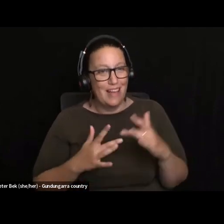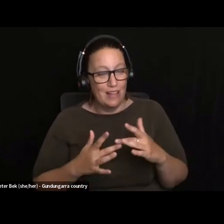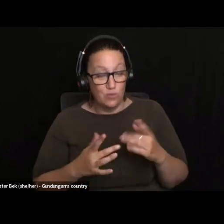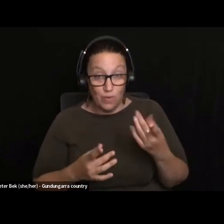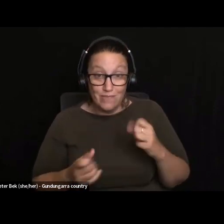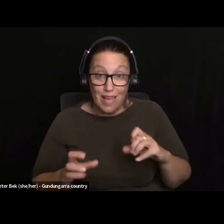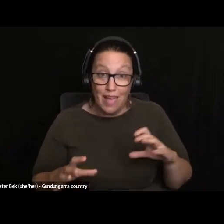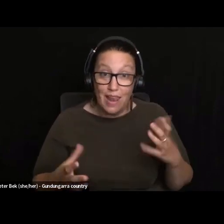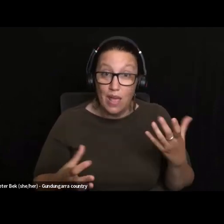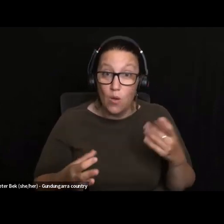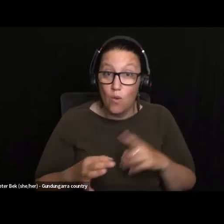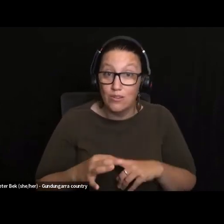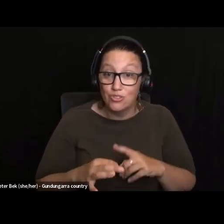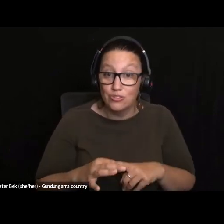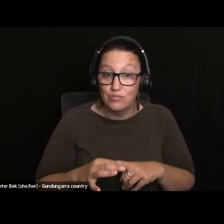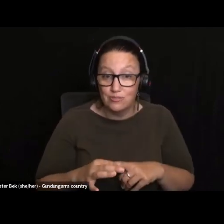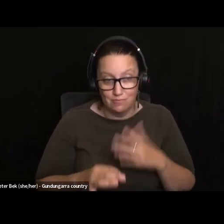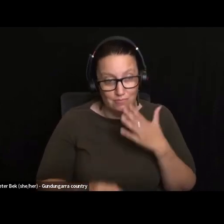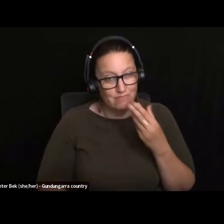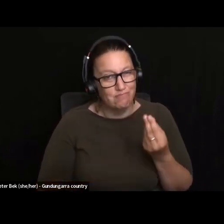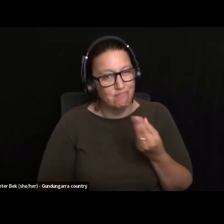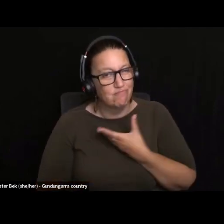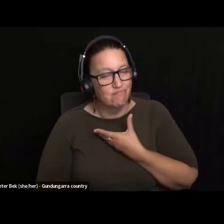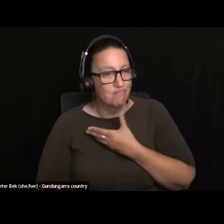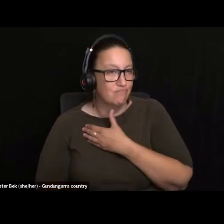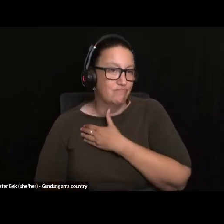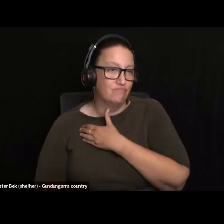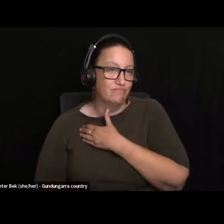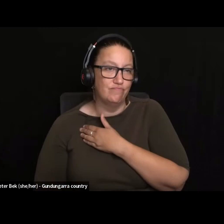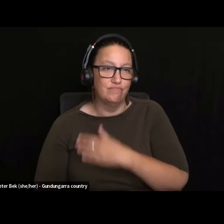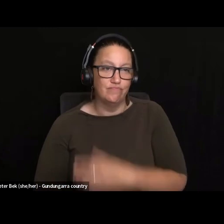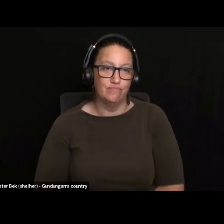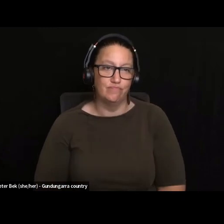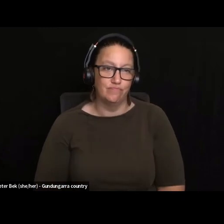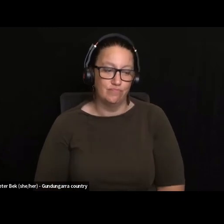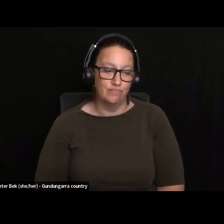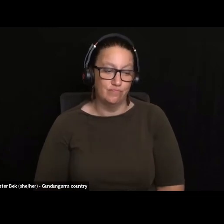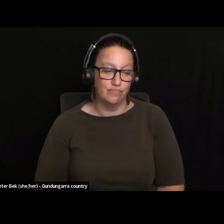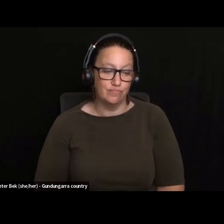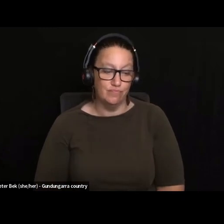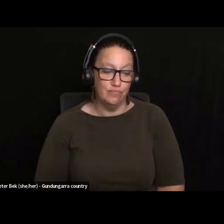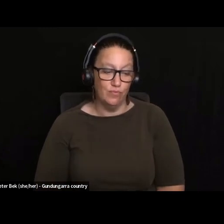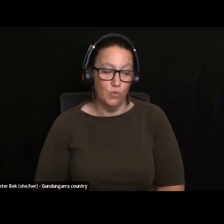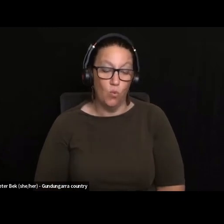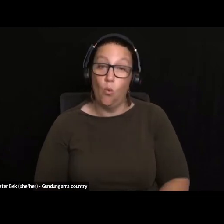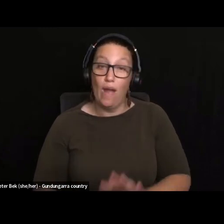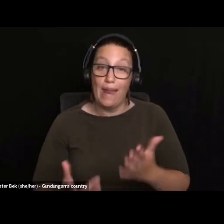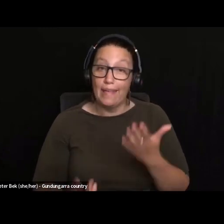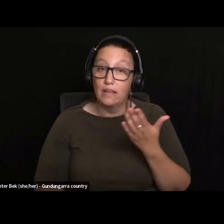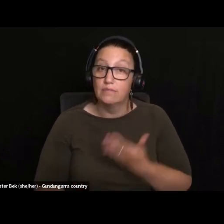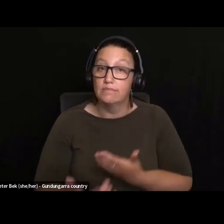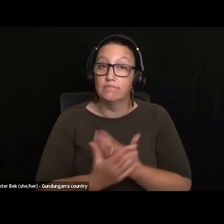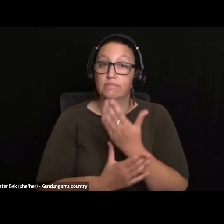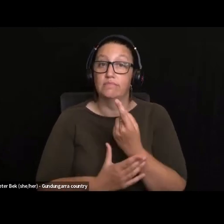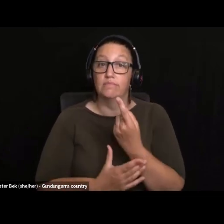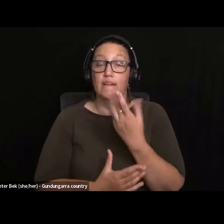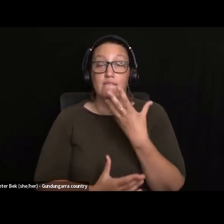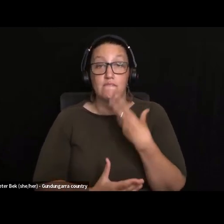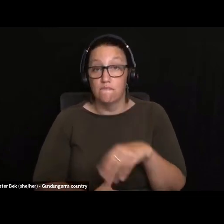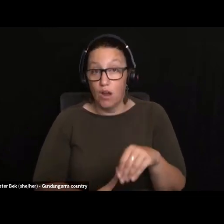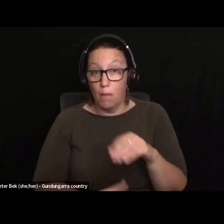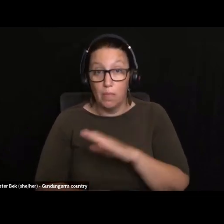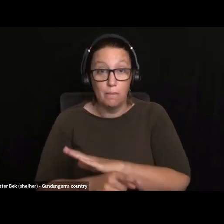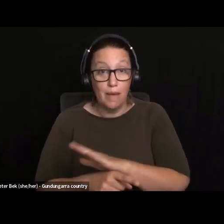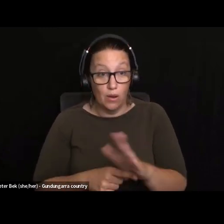have any questions, or if anything's come up from any of the panels or the presentations, please feel free to